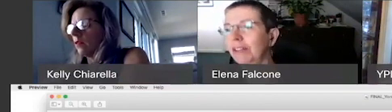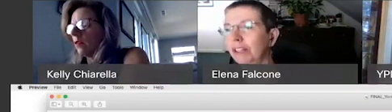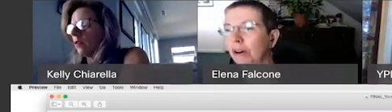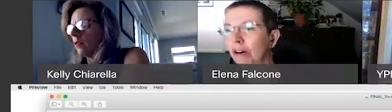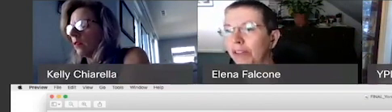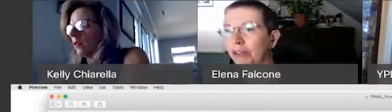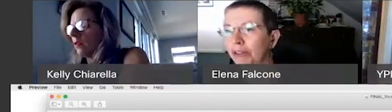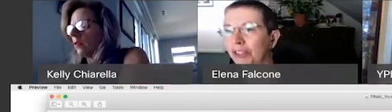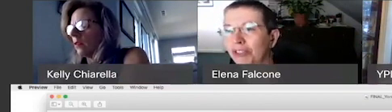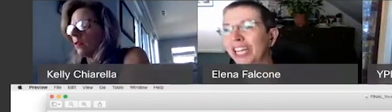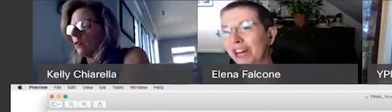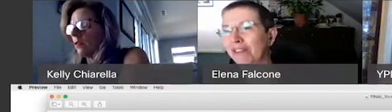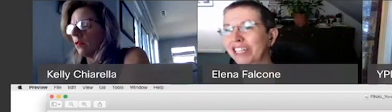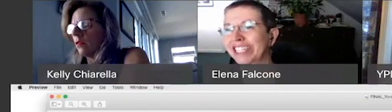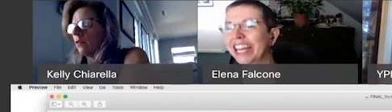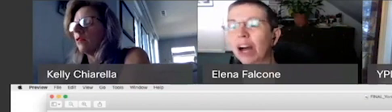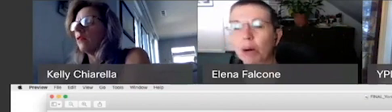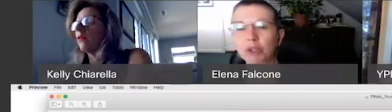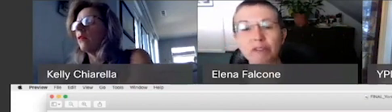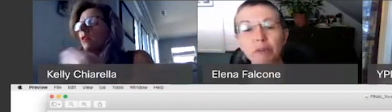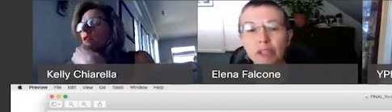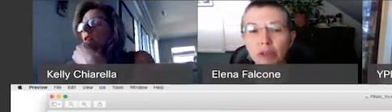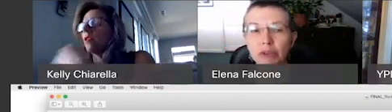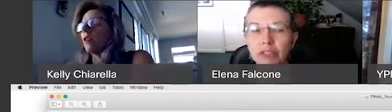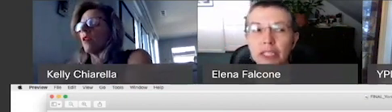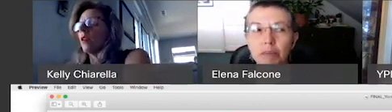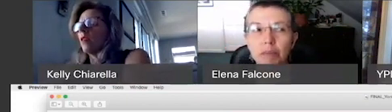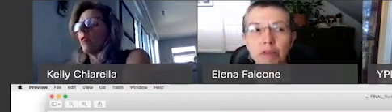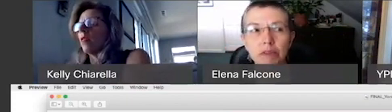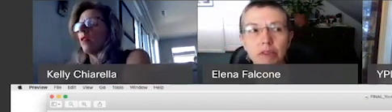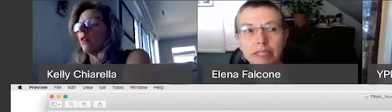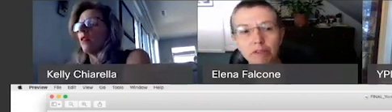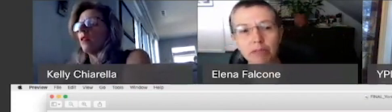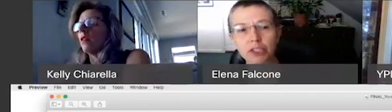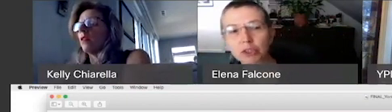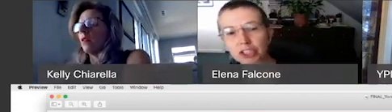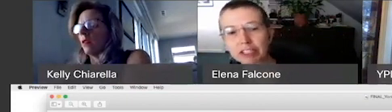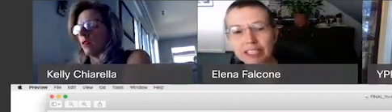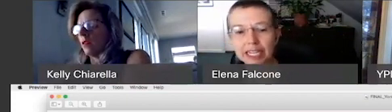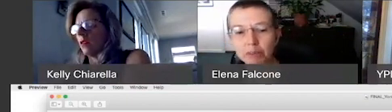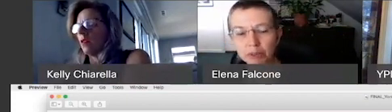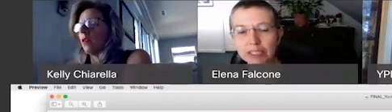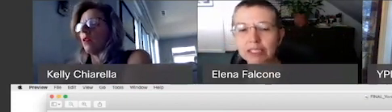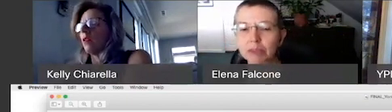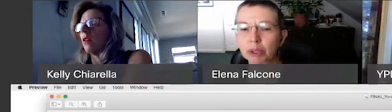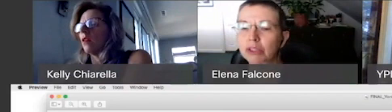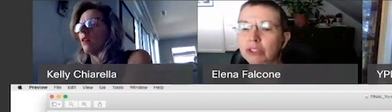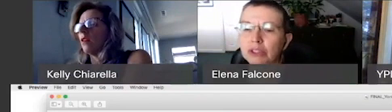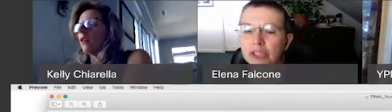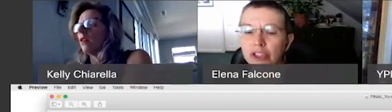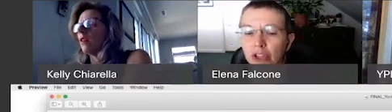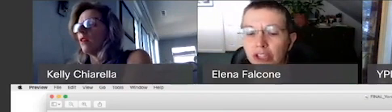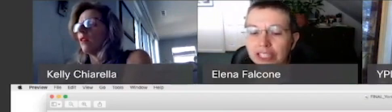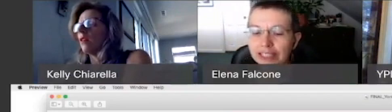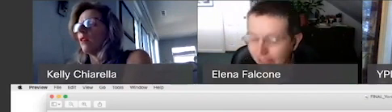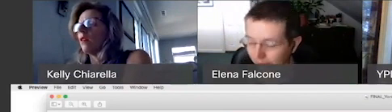grateful that you're looking out for us. So everyone knows the information we're sharing today in print is posted